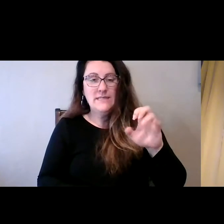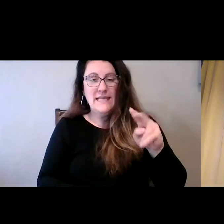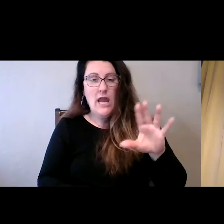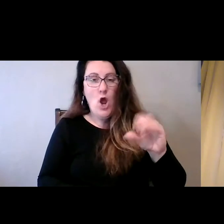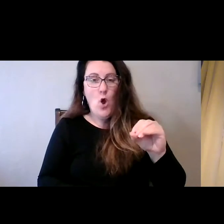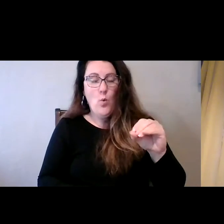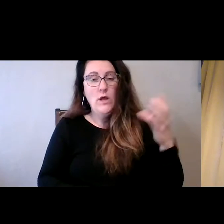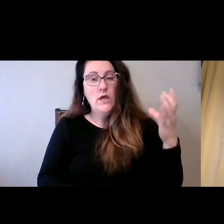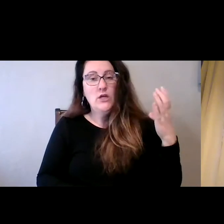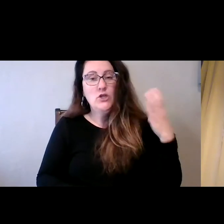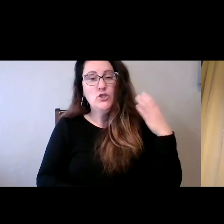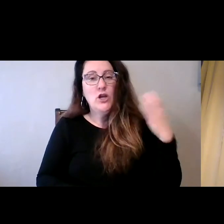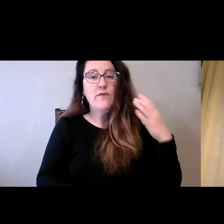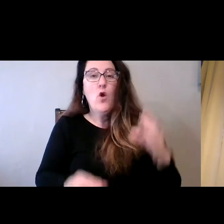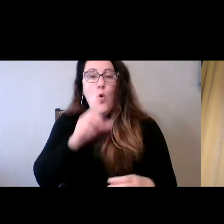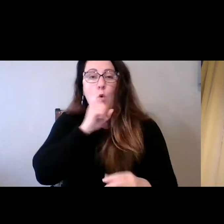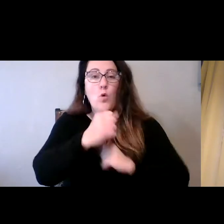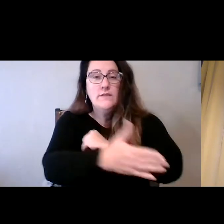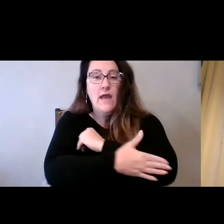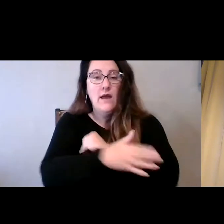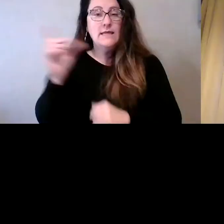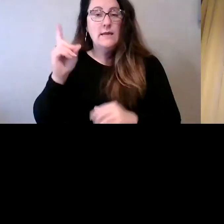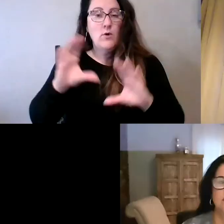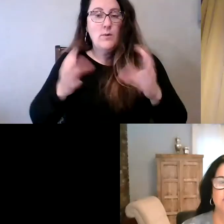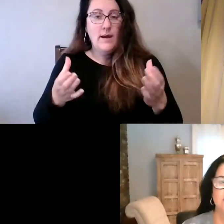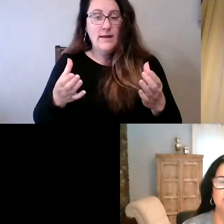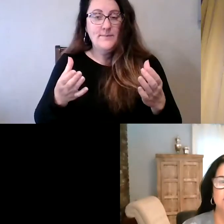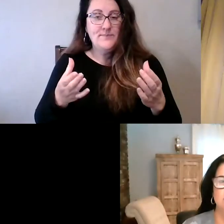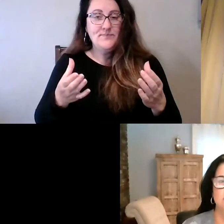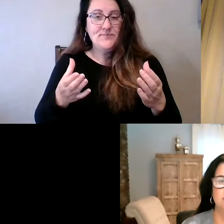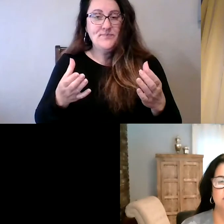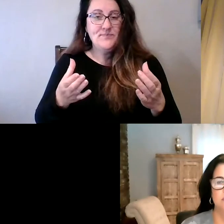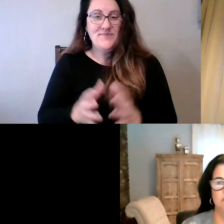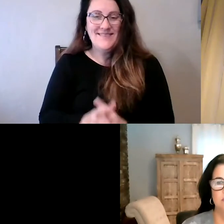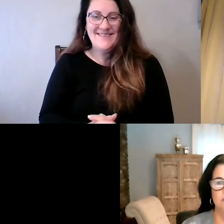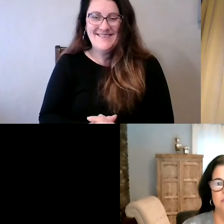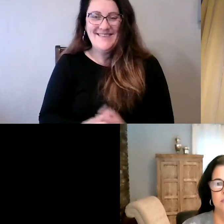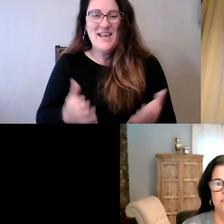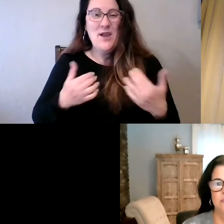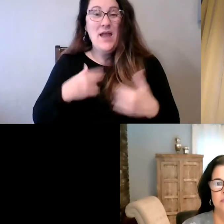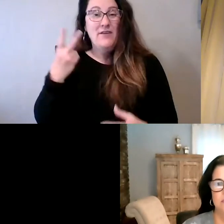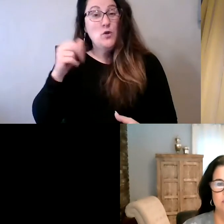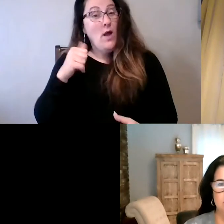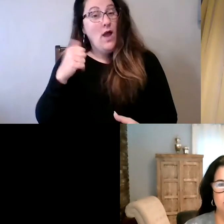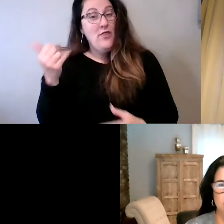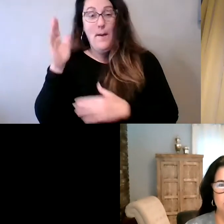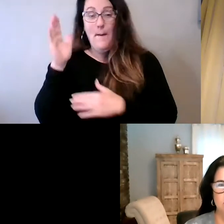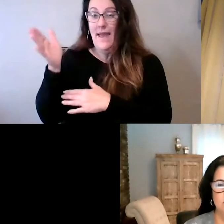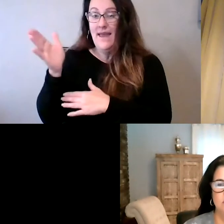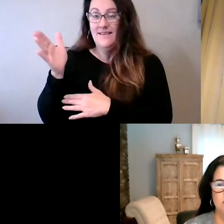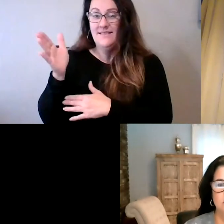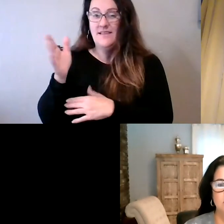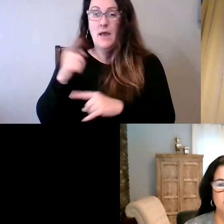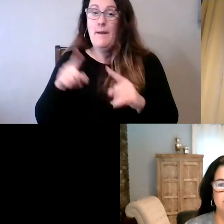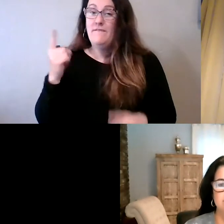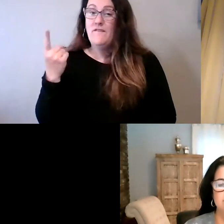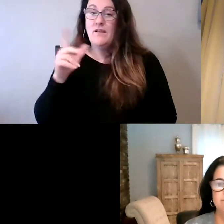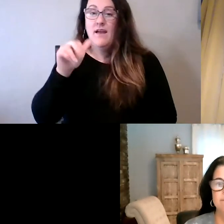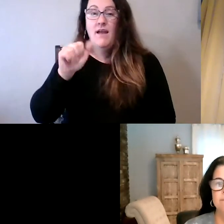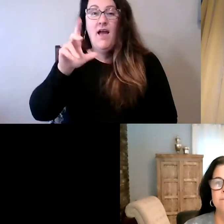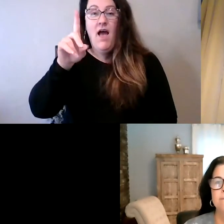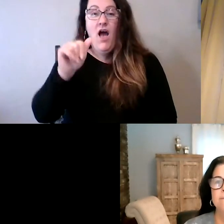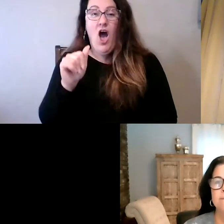Orange County Democratic Party and co-president of Unite Here. We have two other panelists, but first I just want to ask Ada for